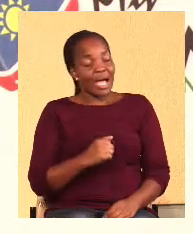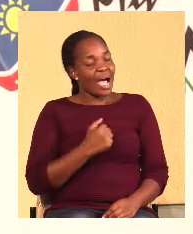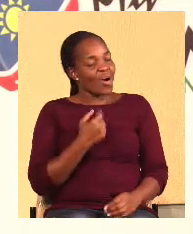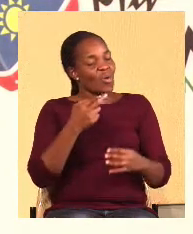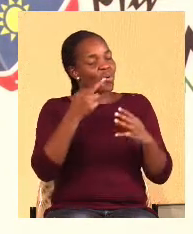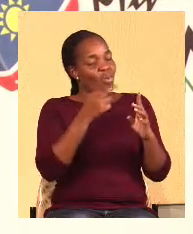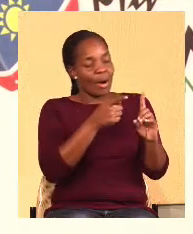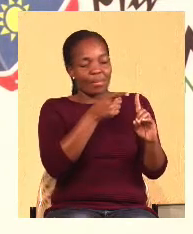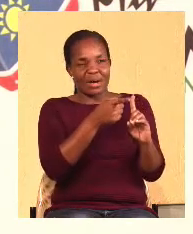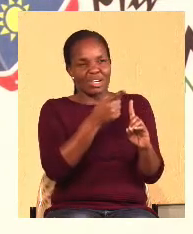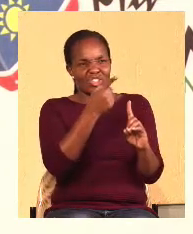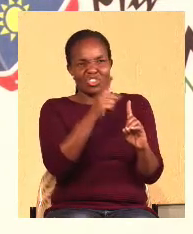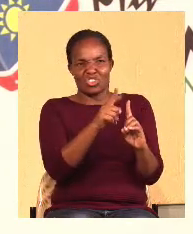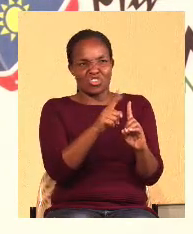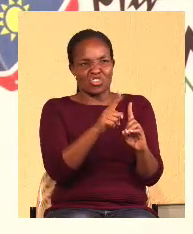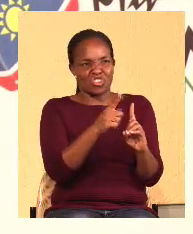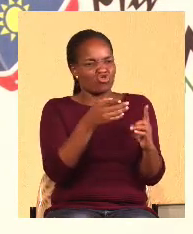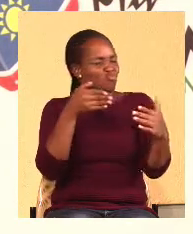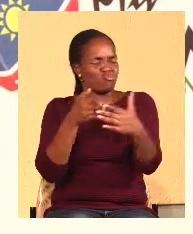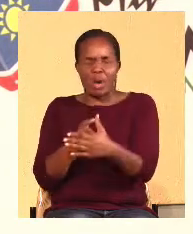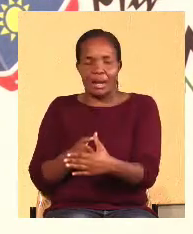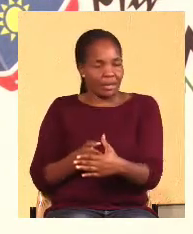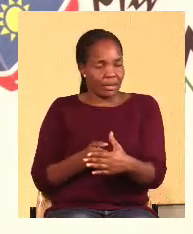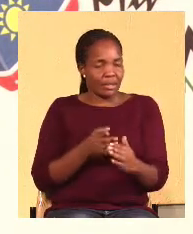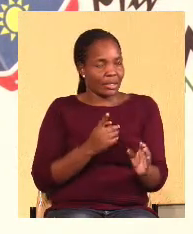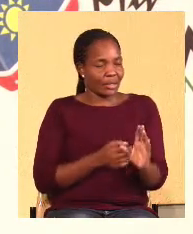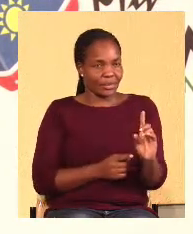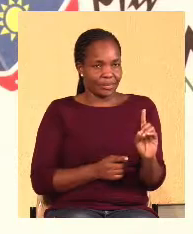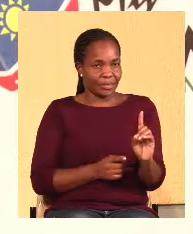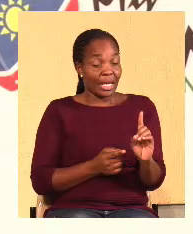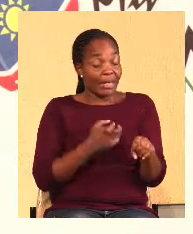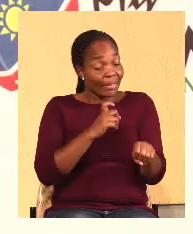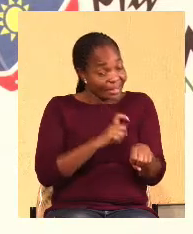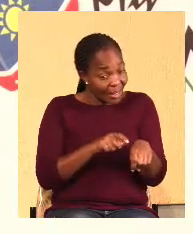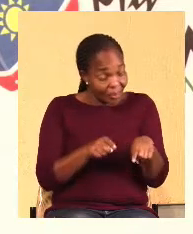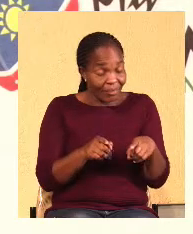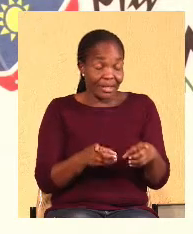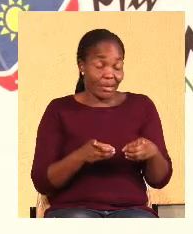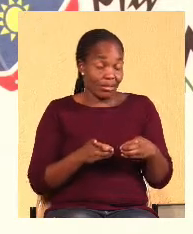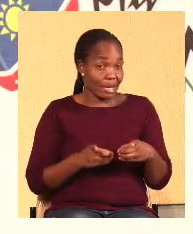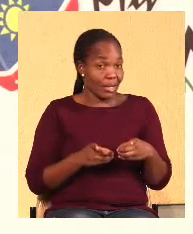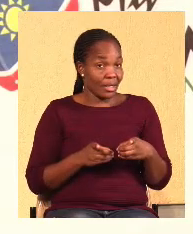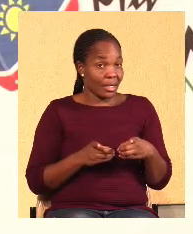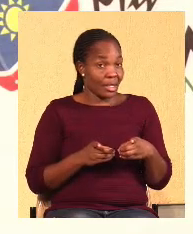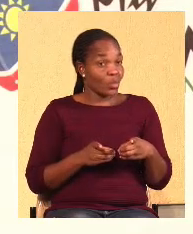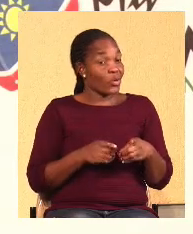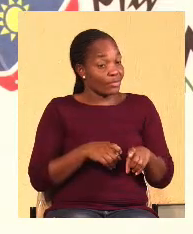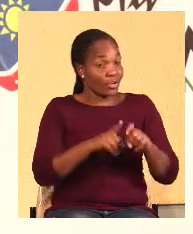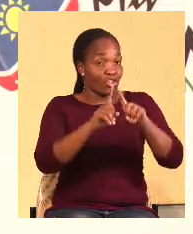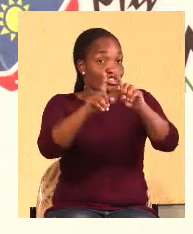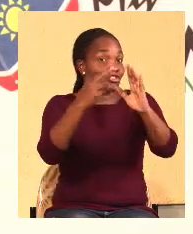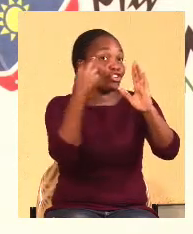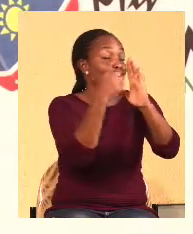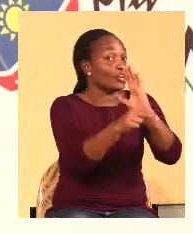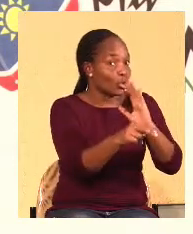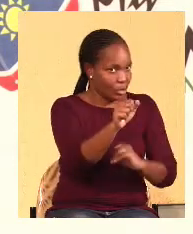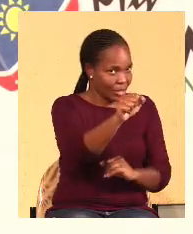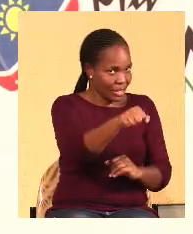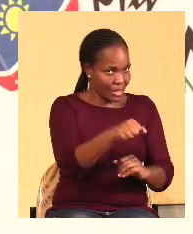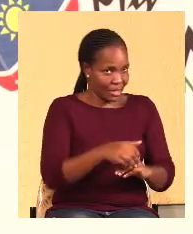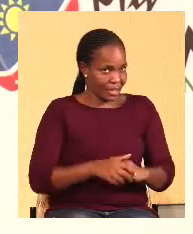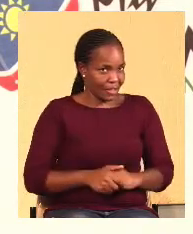certain activities during the state of emergency, and particularly during the period that is stipulated in this case, during the lockdown period,